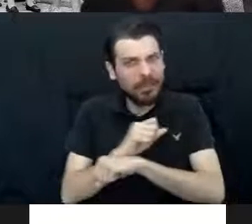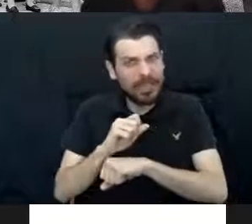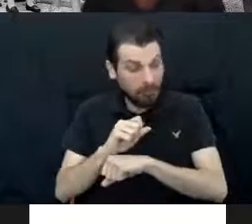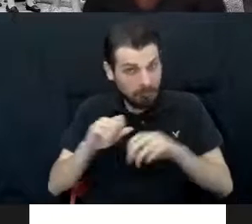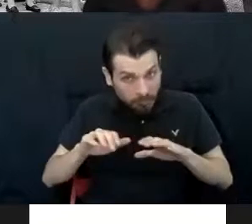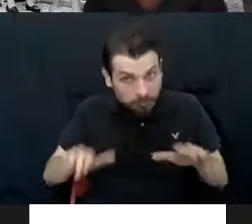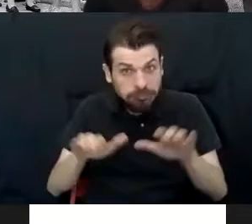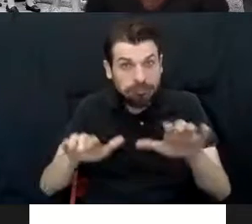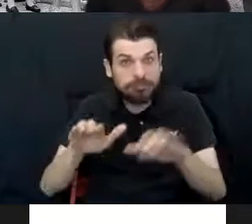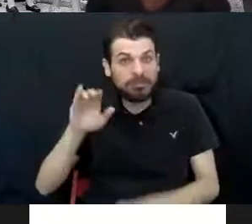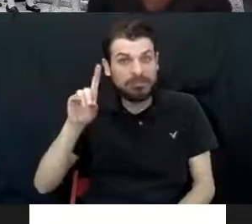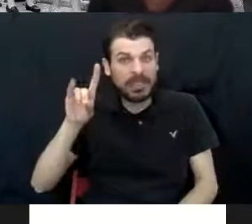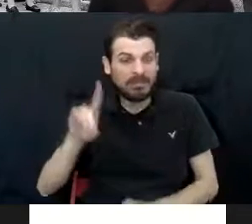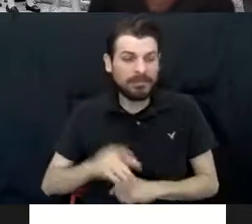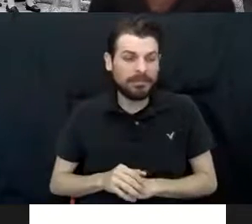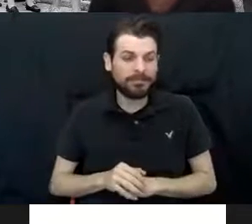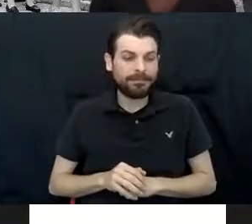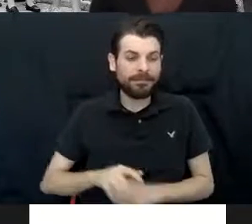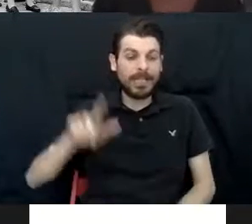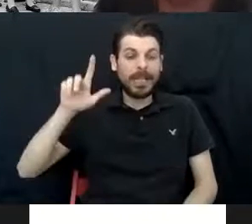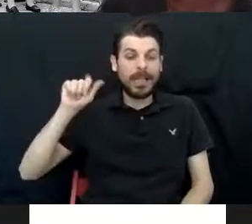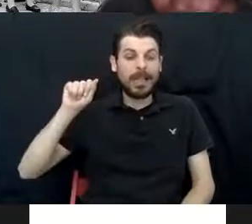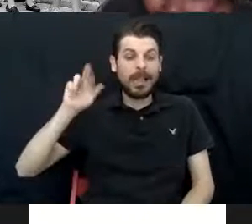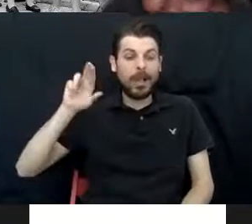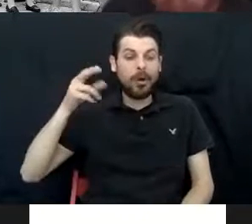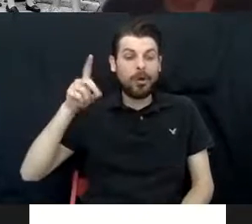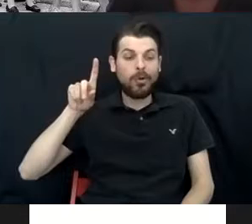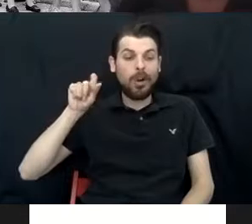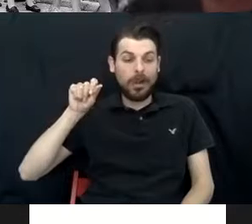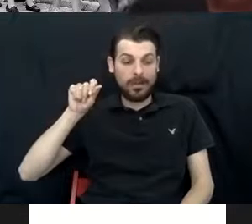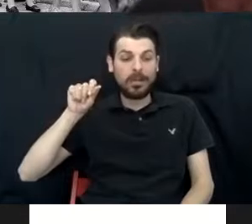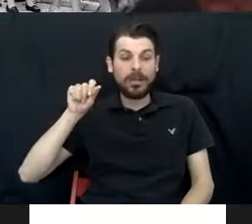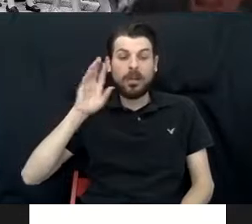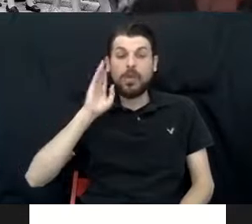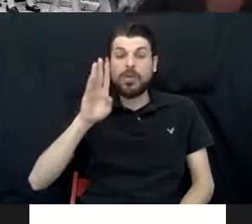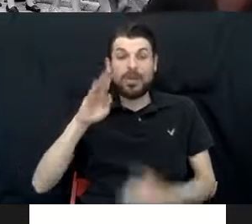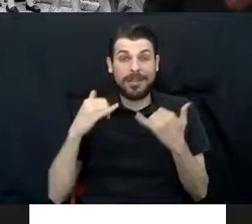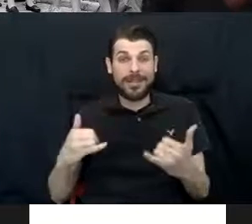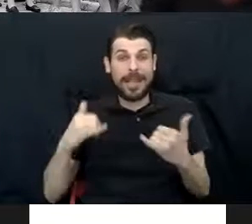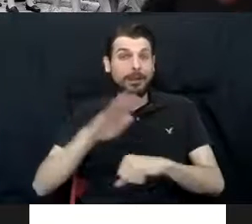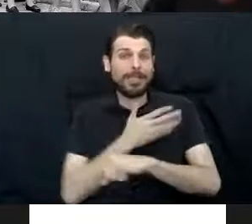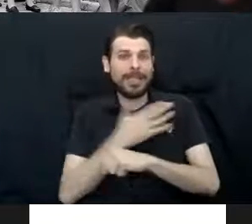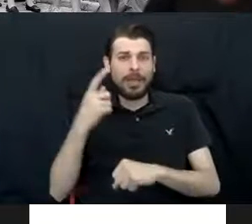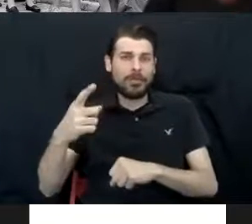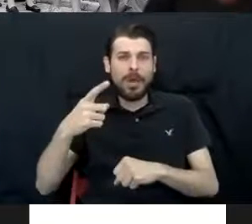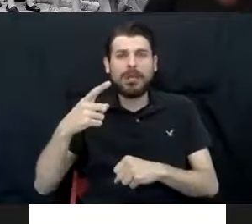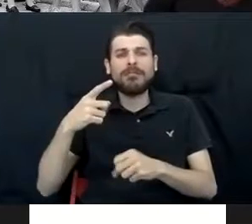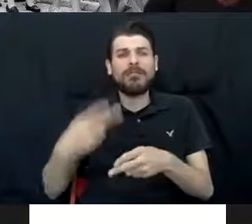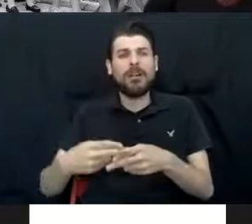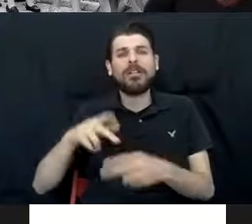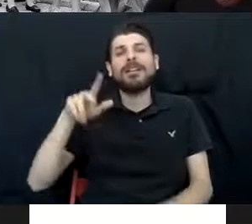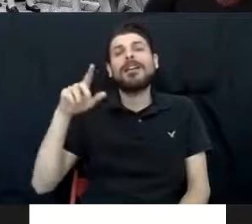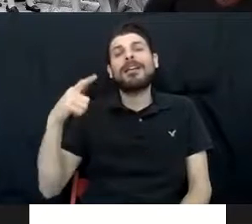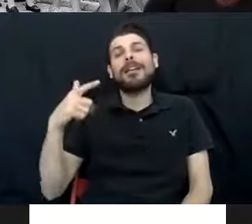LaRhonda will now sing Guide My Feet. All right. And